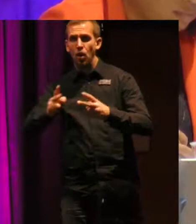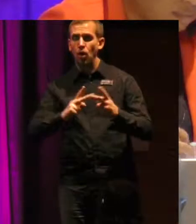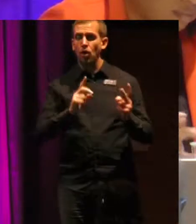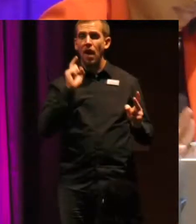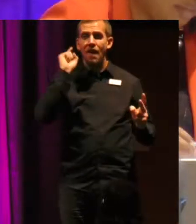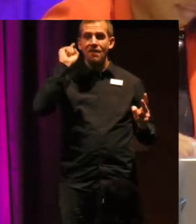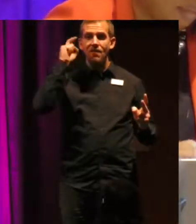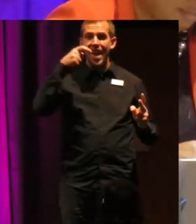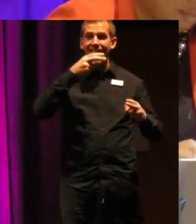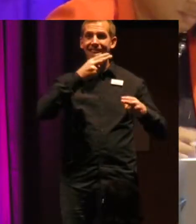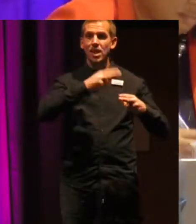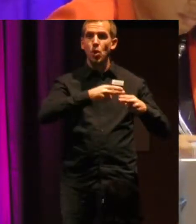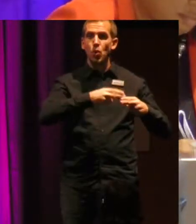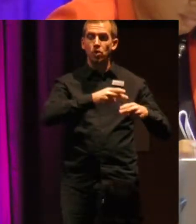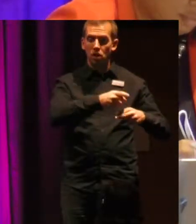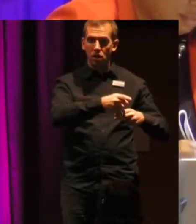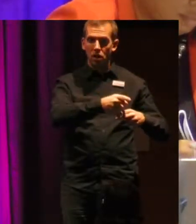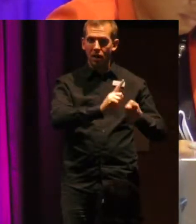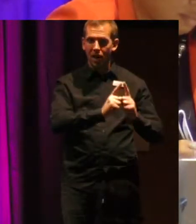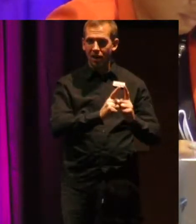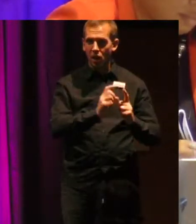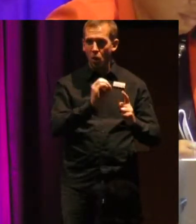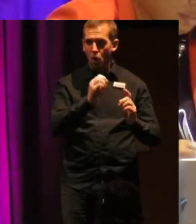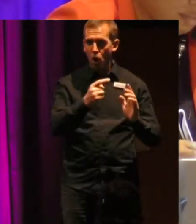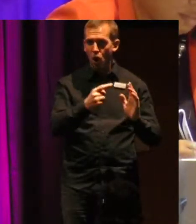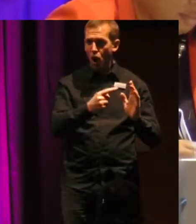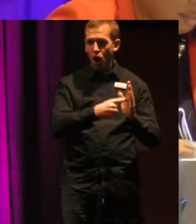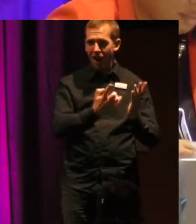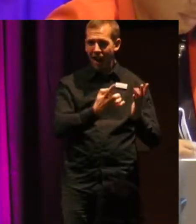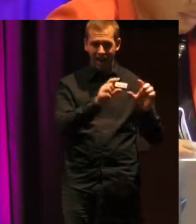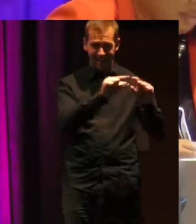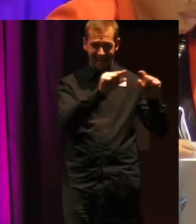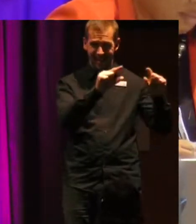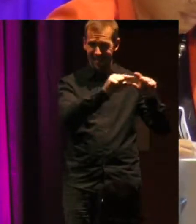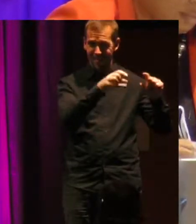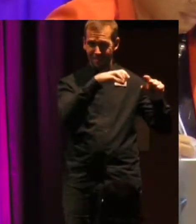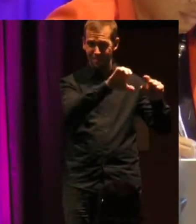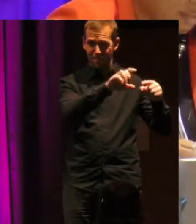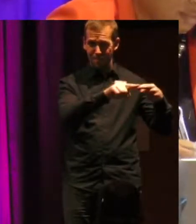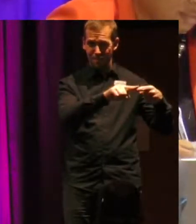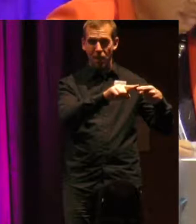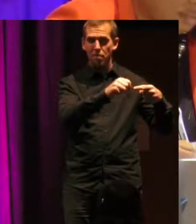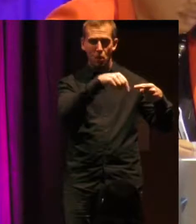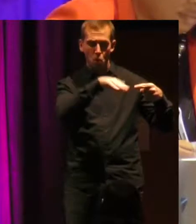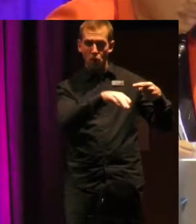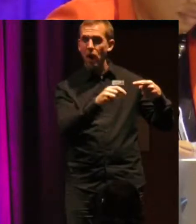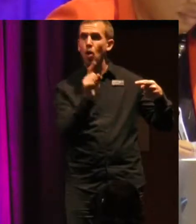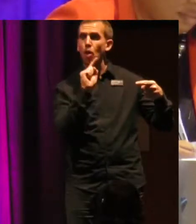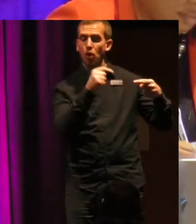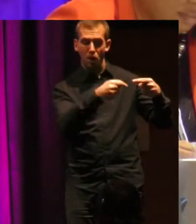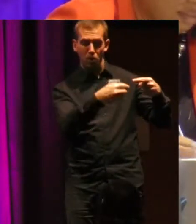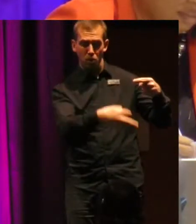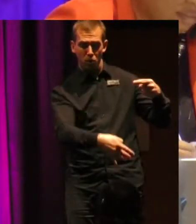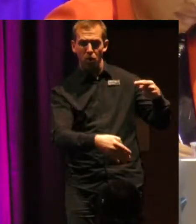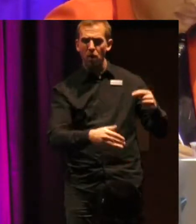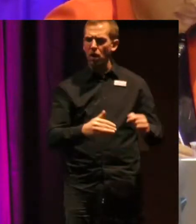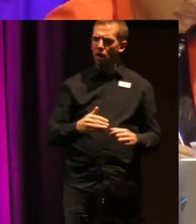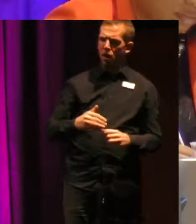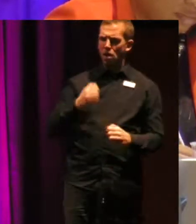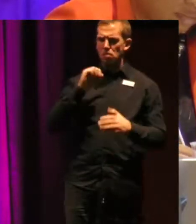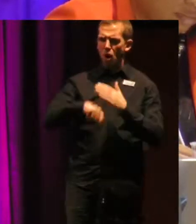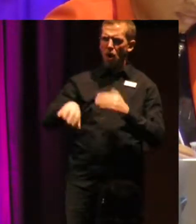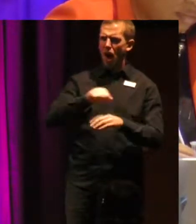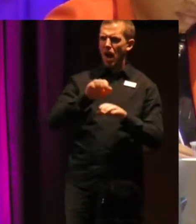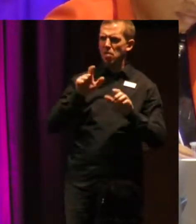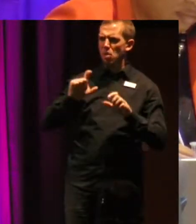that maybe are not illegal, but all the comments underneath that fake news is slay all the Muslims. I